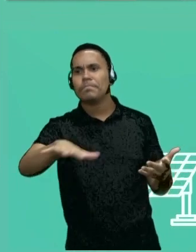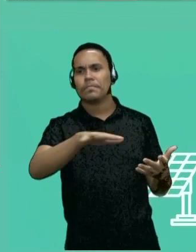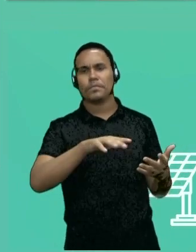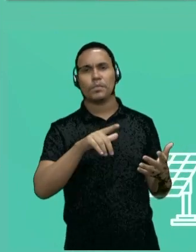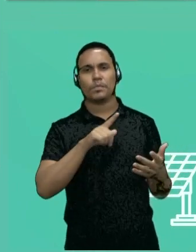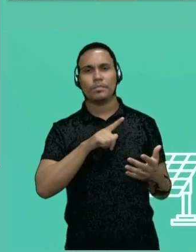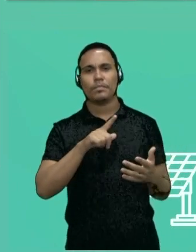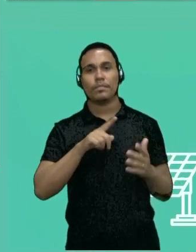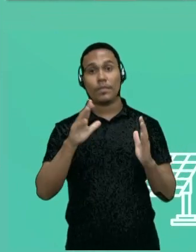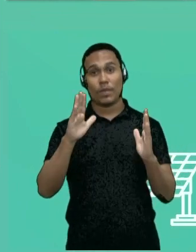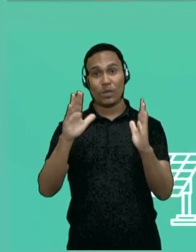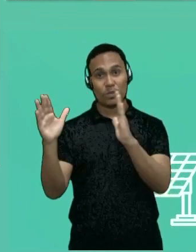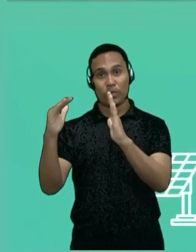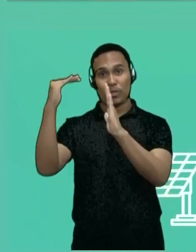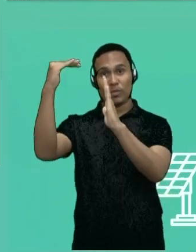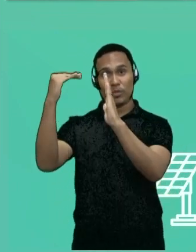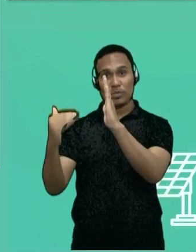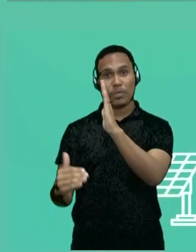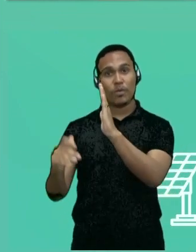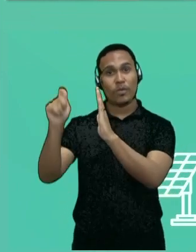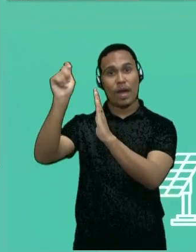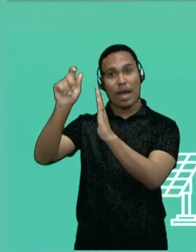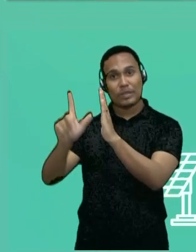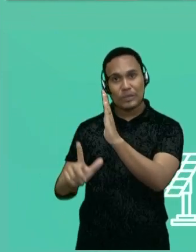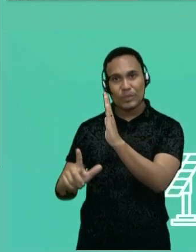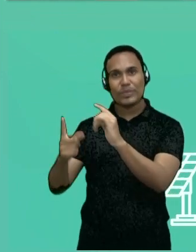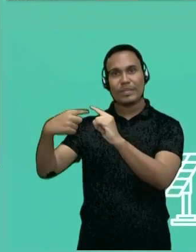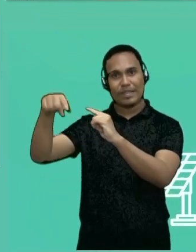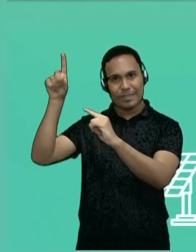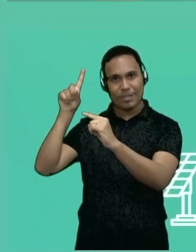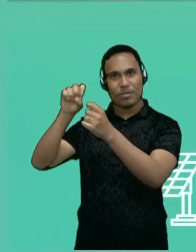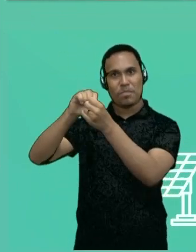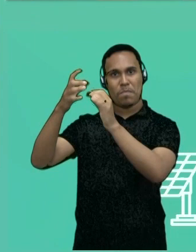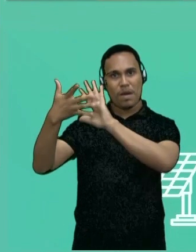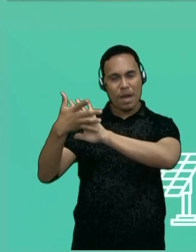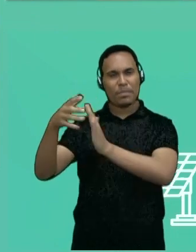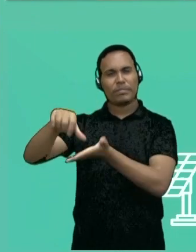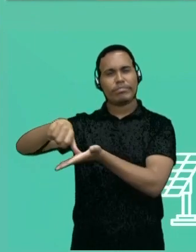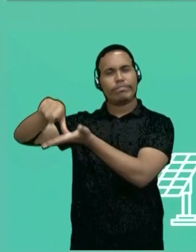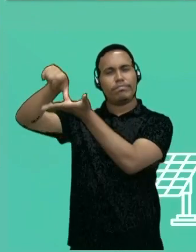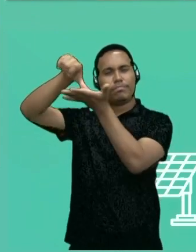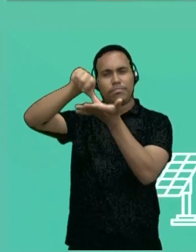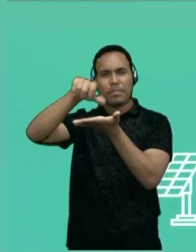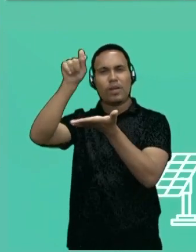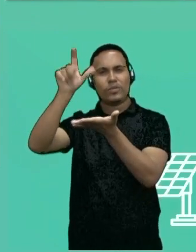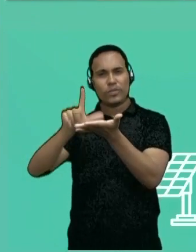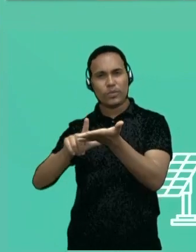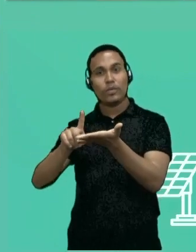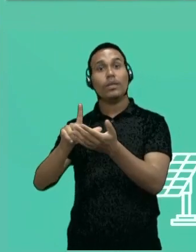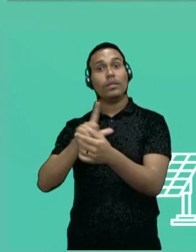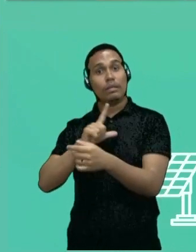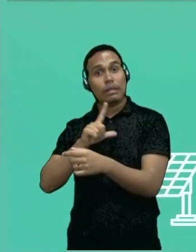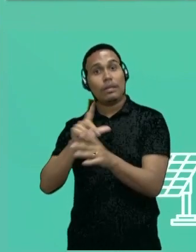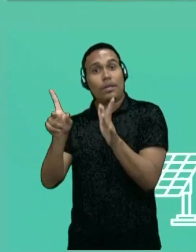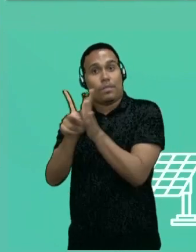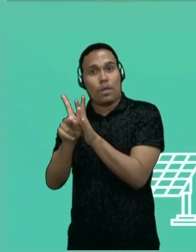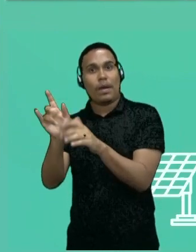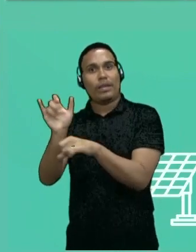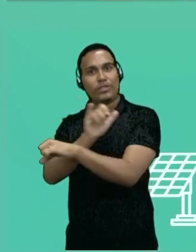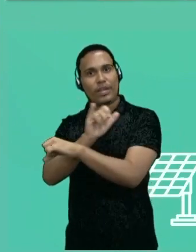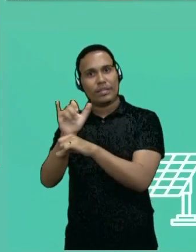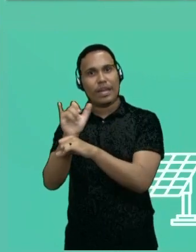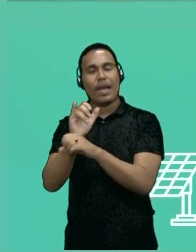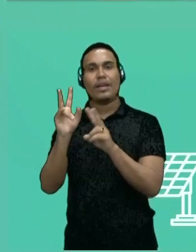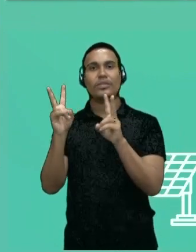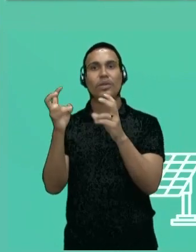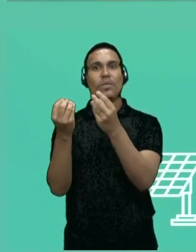map. So the 10-point plan, which I mentioned on the hydrogen strategy slide, established a commitment to deploy